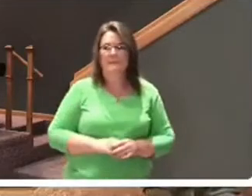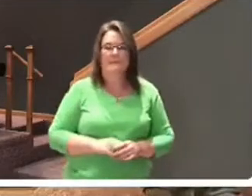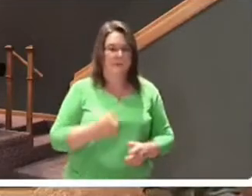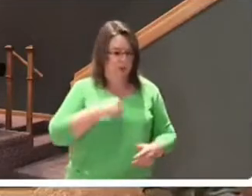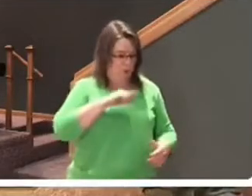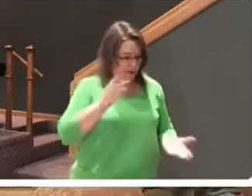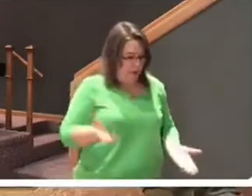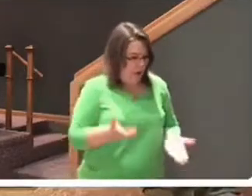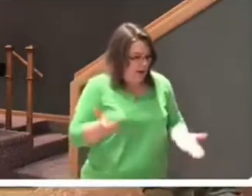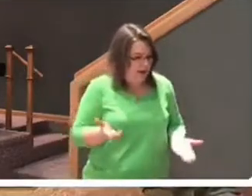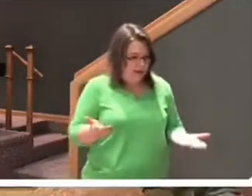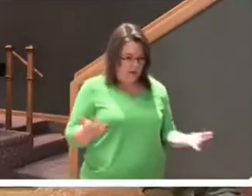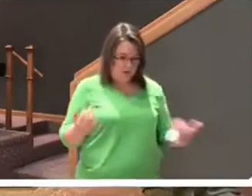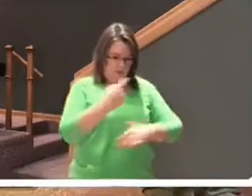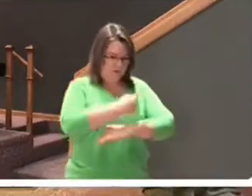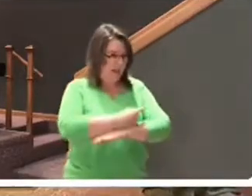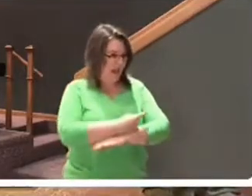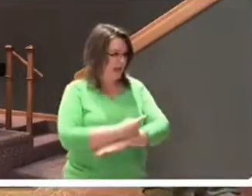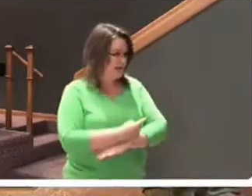we're here today